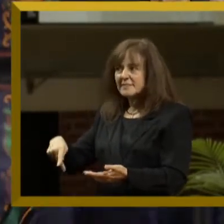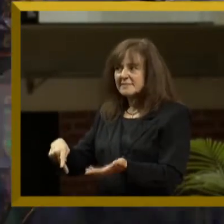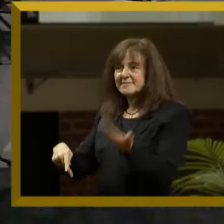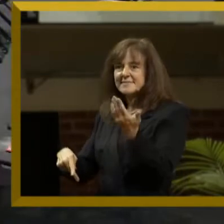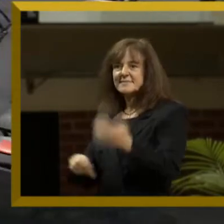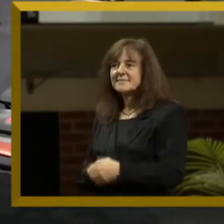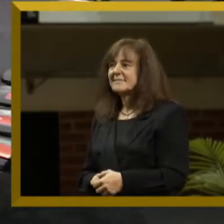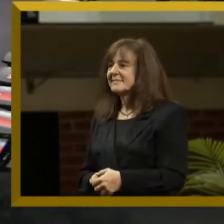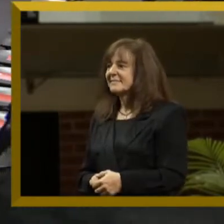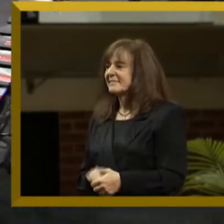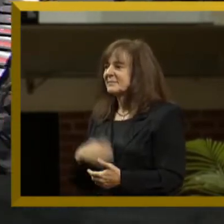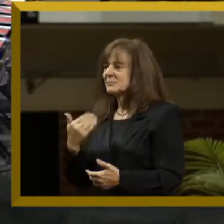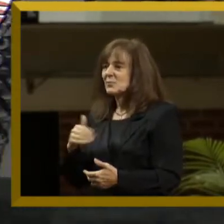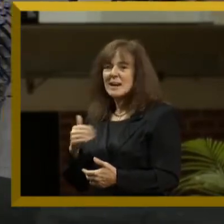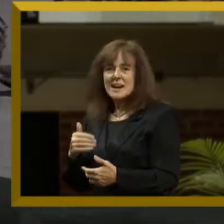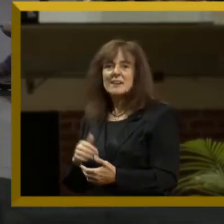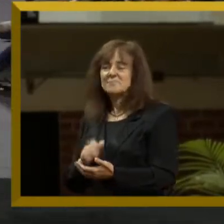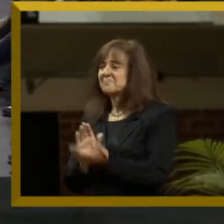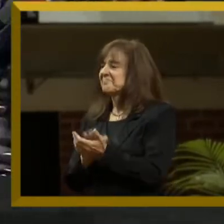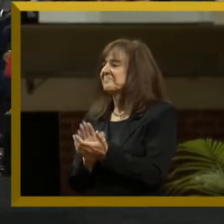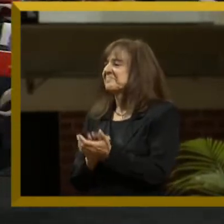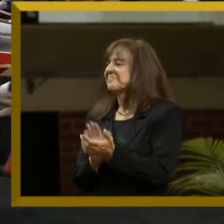Phi? Let us.